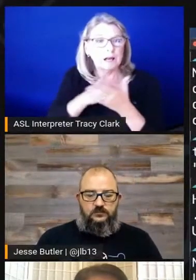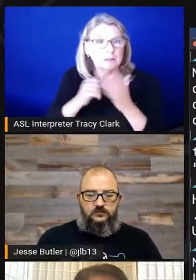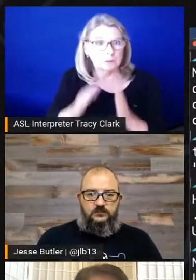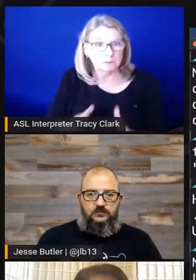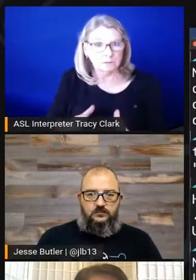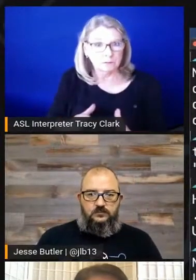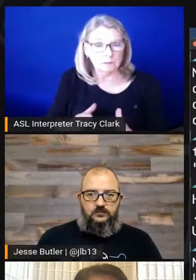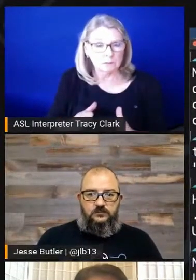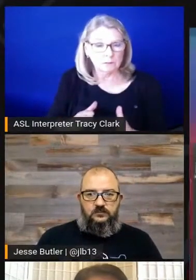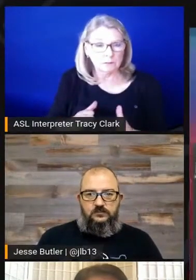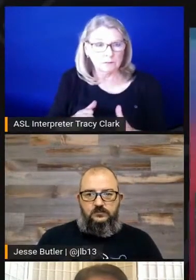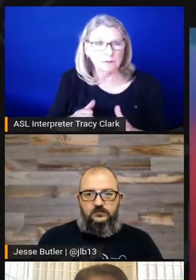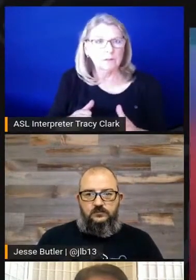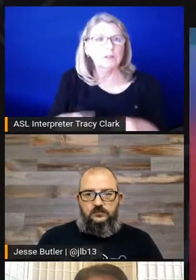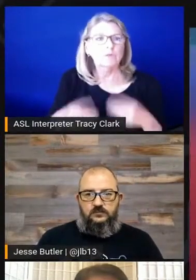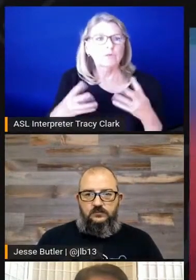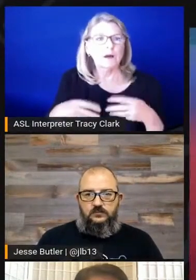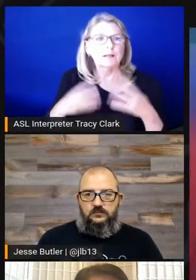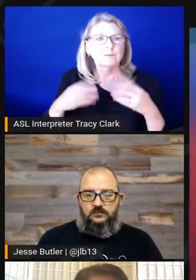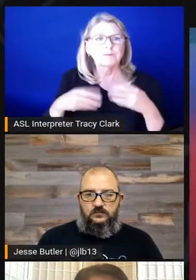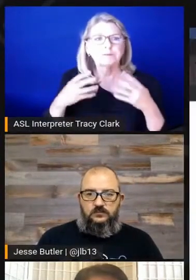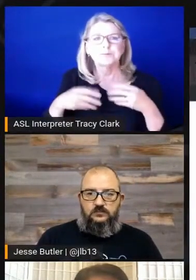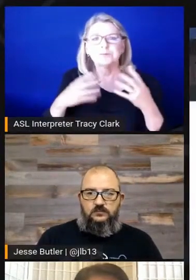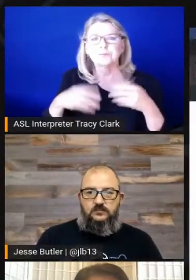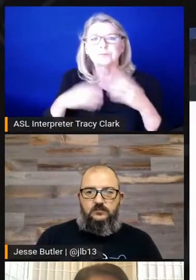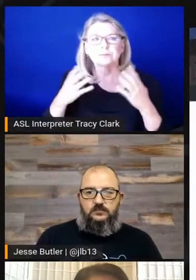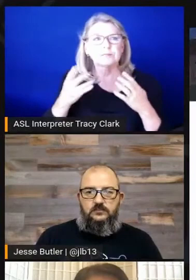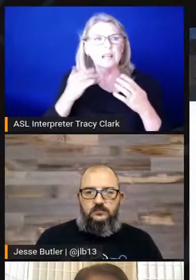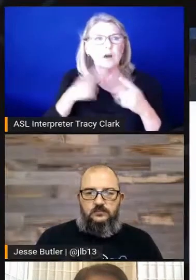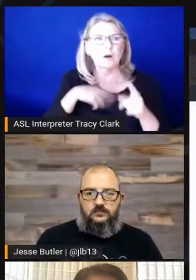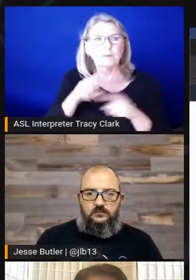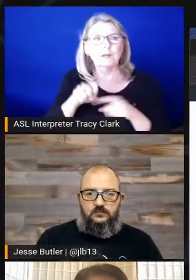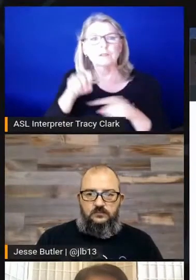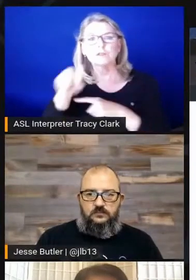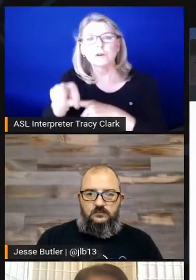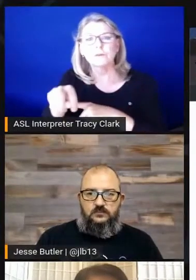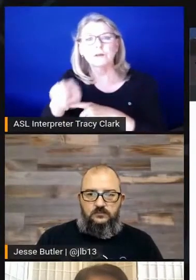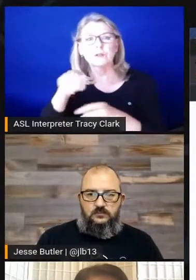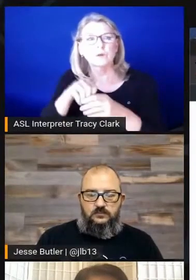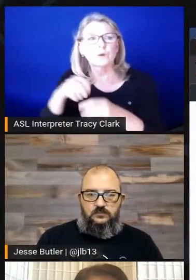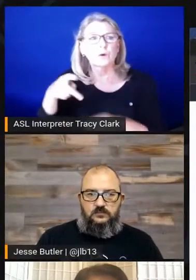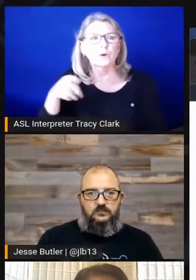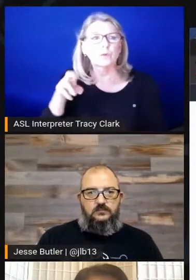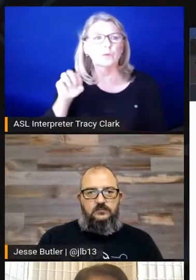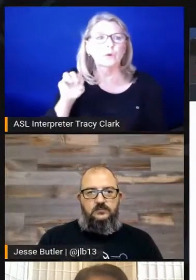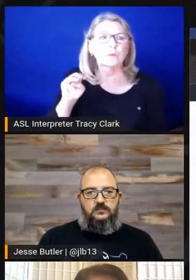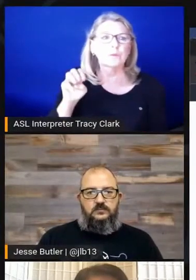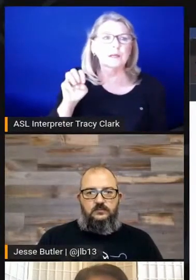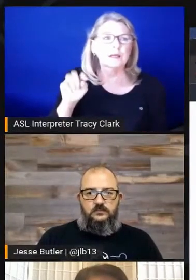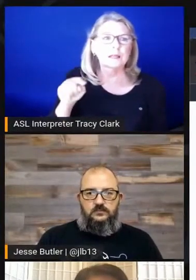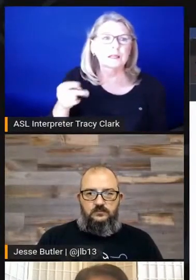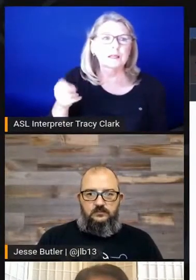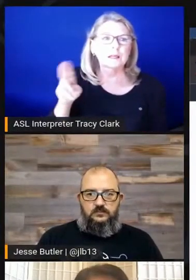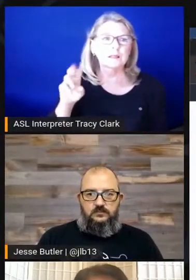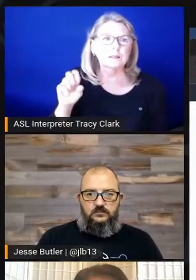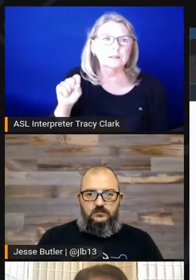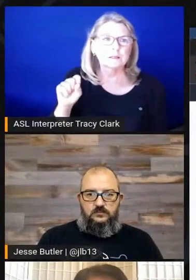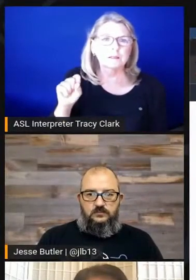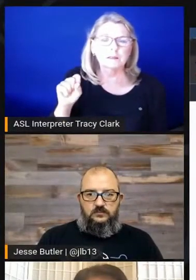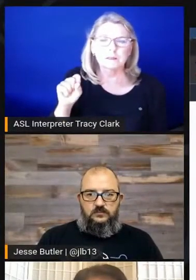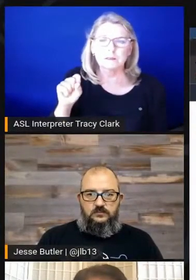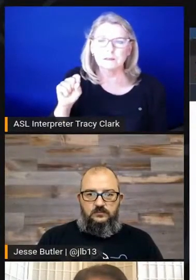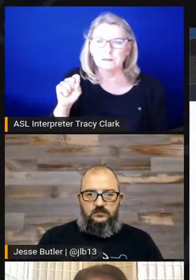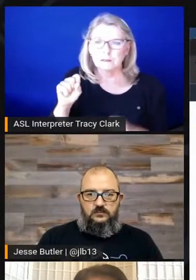It's up and running. And then let's hop into Prometheus real quick. So here we have the